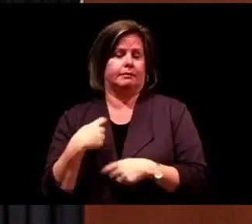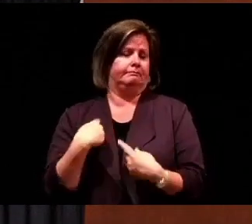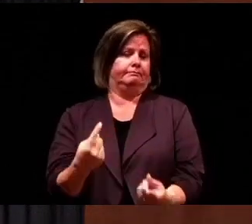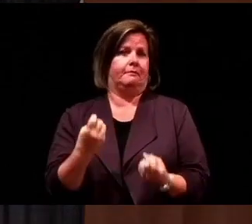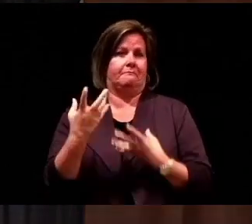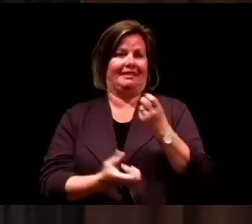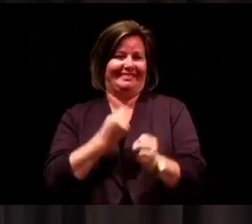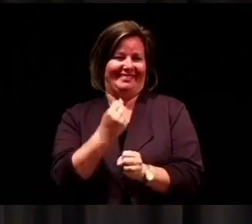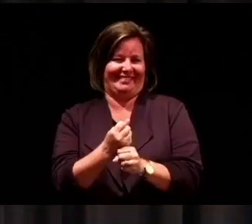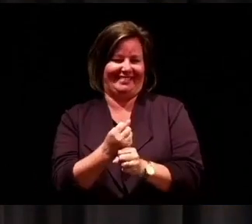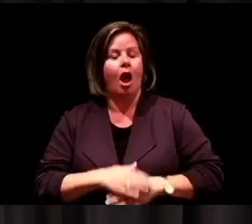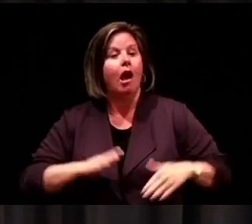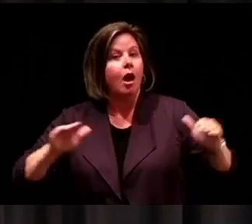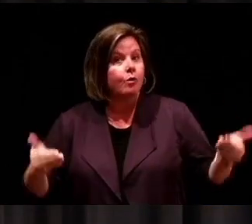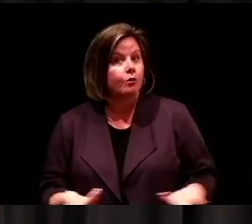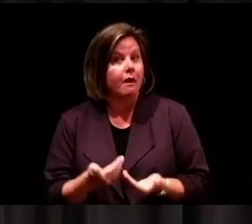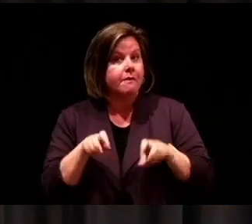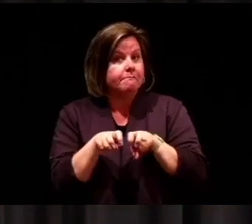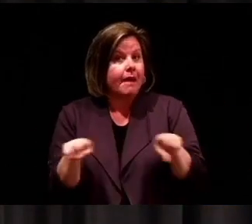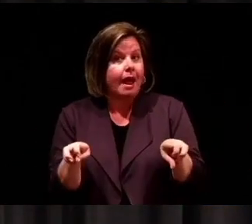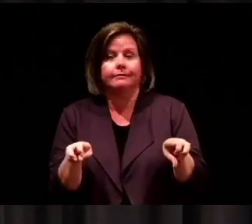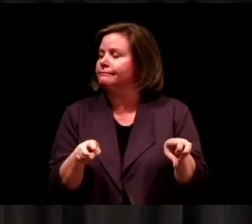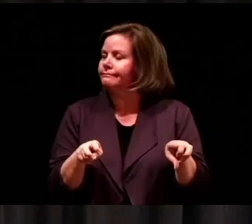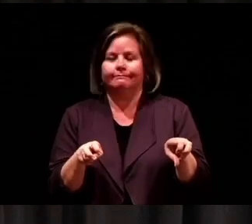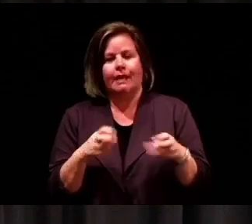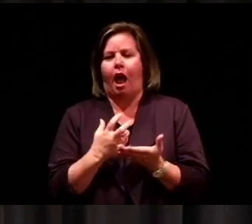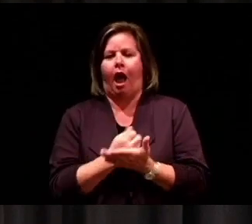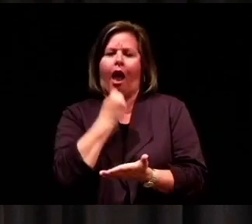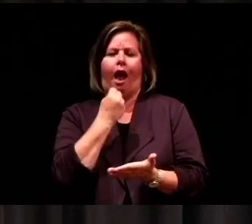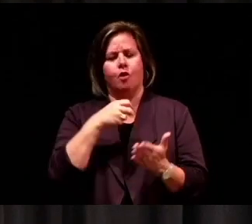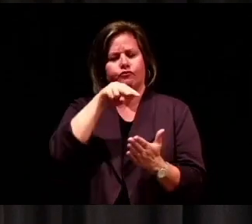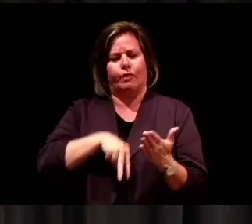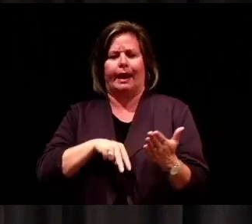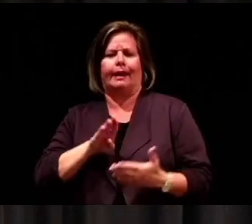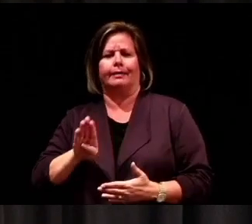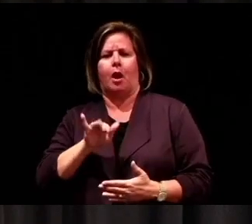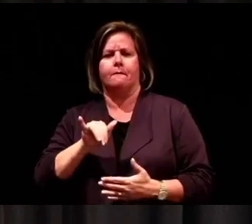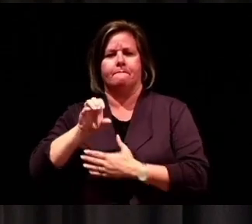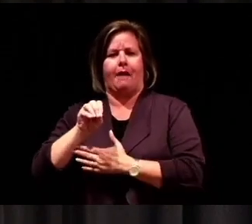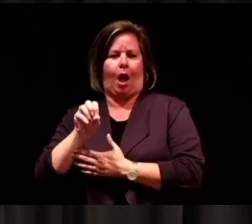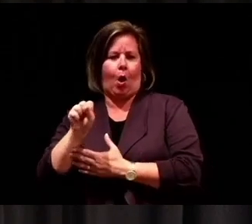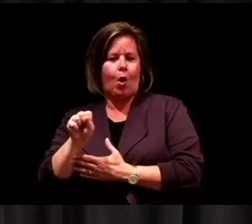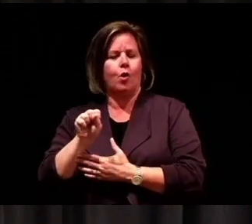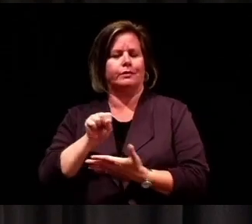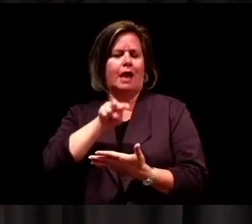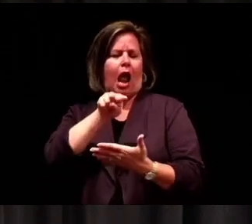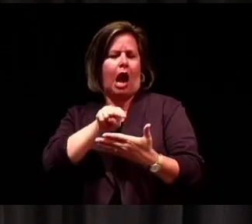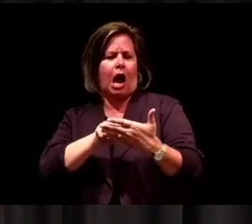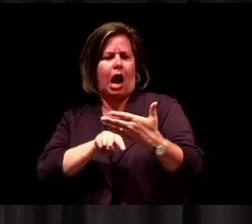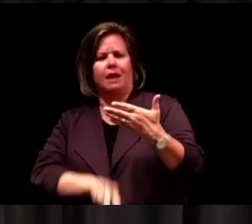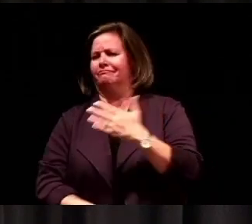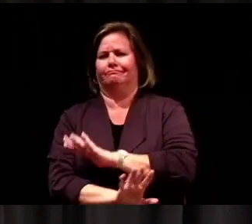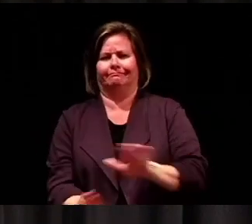right, Becky Nesbittall. She, with her extensive social work background and work in public service, she is the current